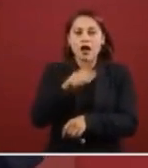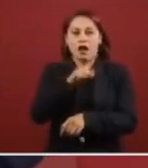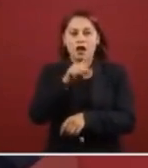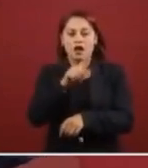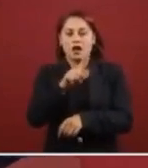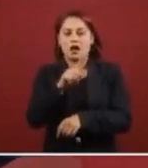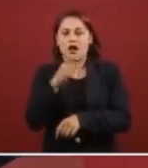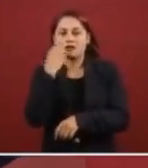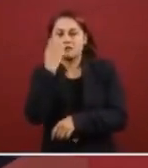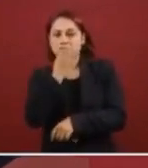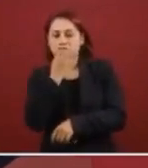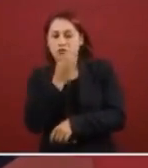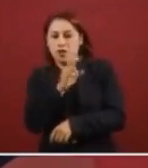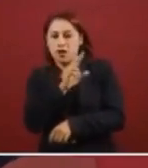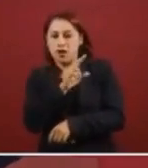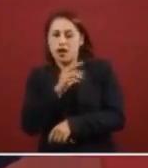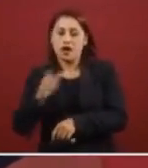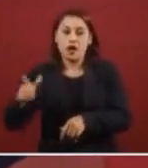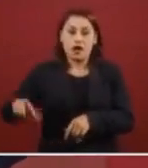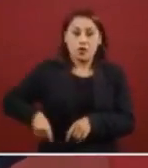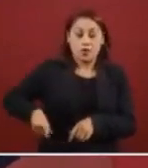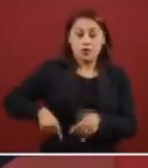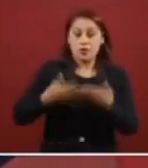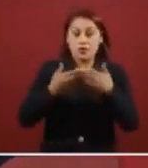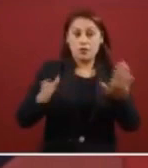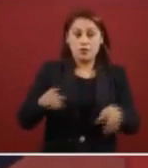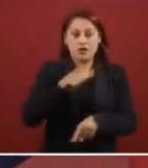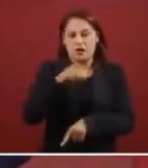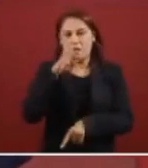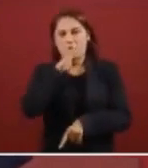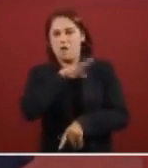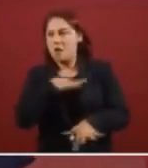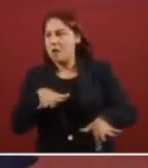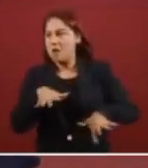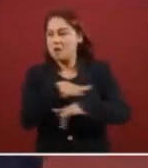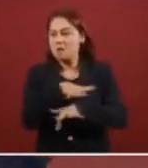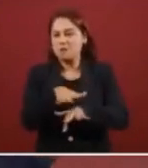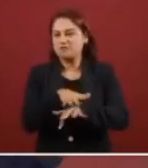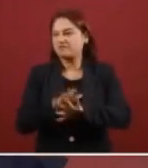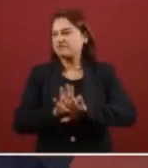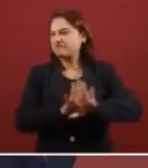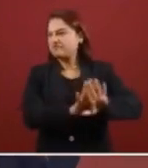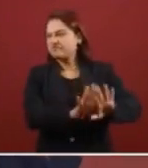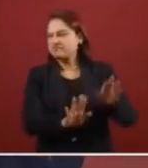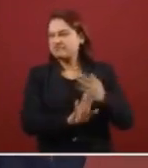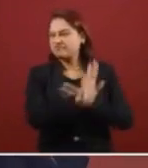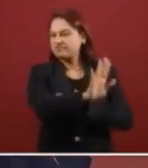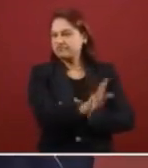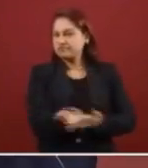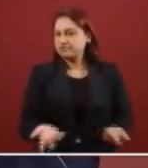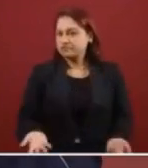a vestiture of against public school. So now the school has rung, and the bell has rung,